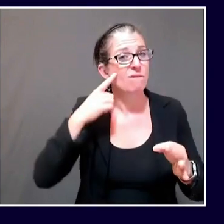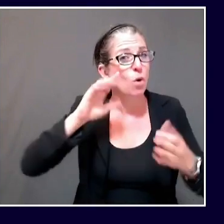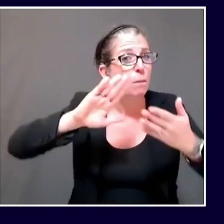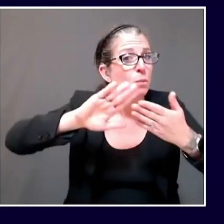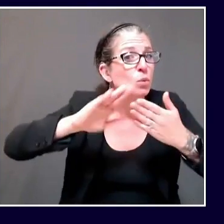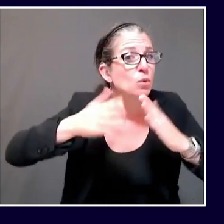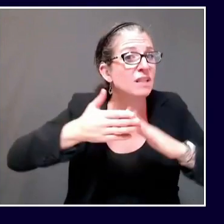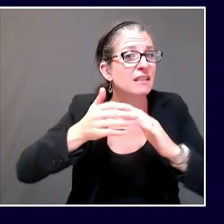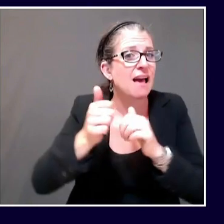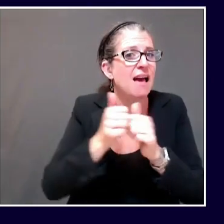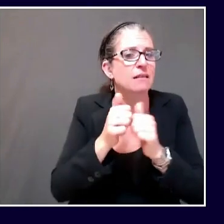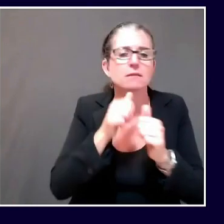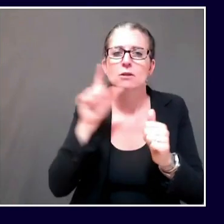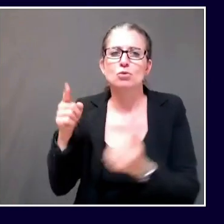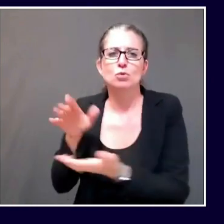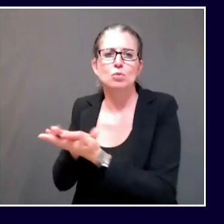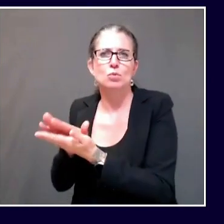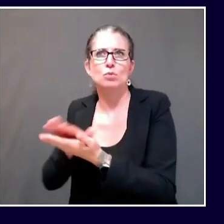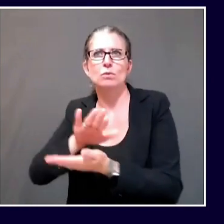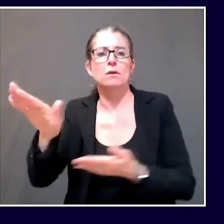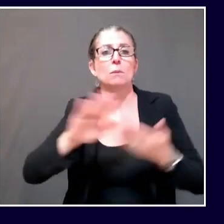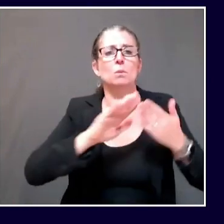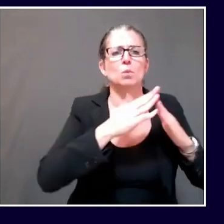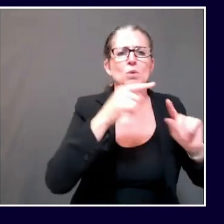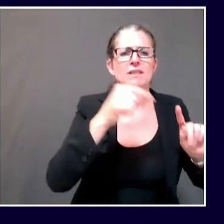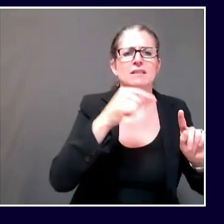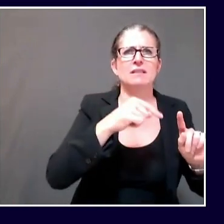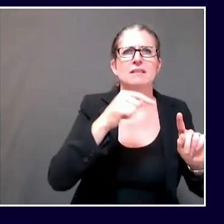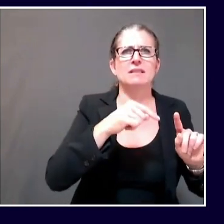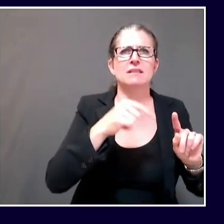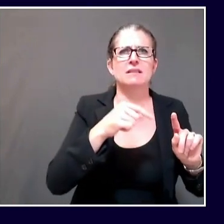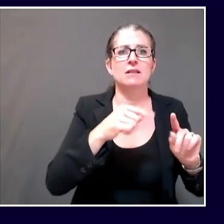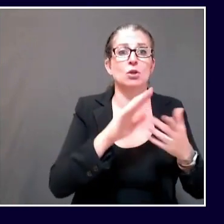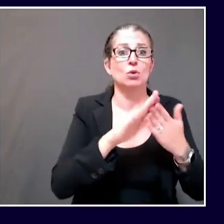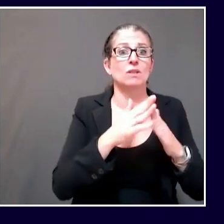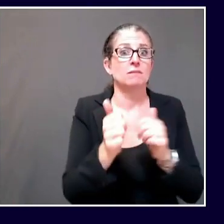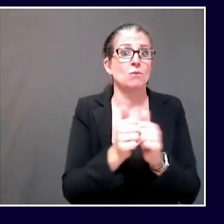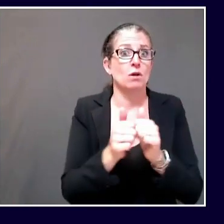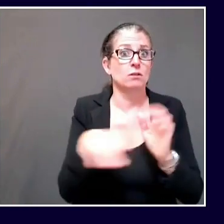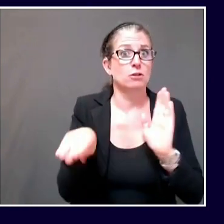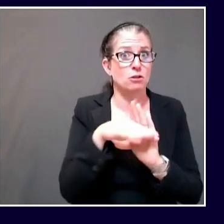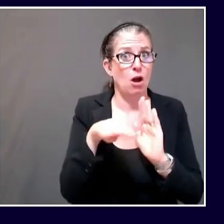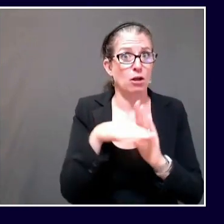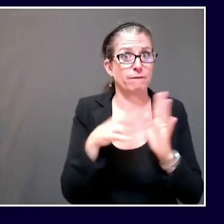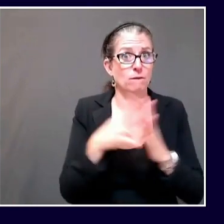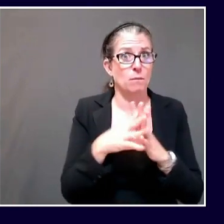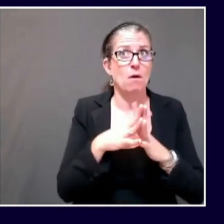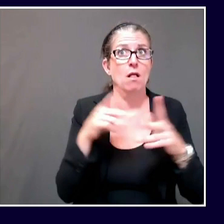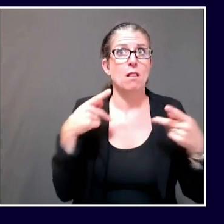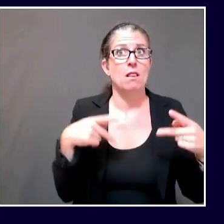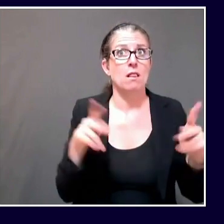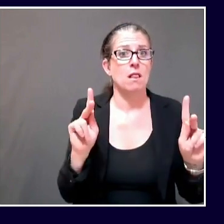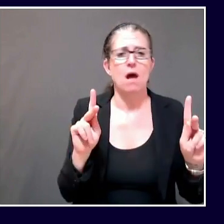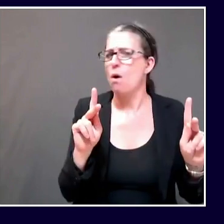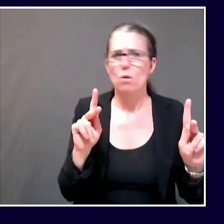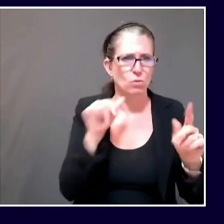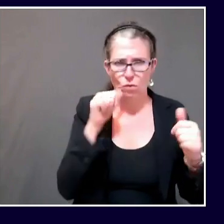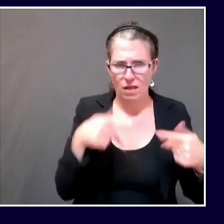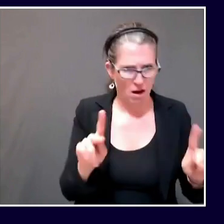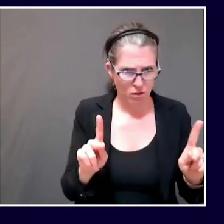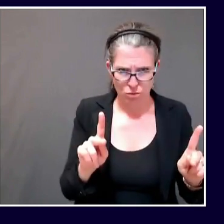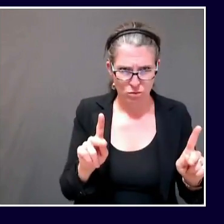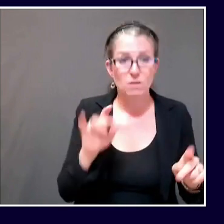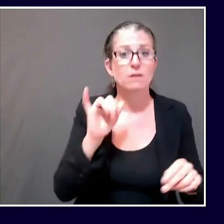recommend football, soccer, or other high-risk sports, not at the